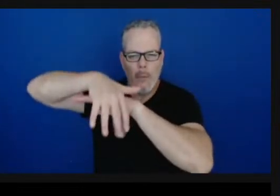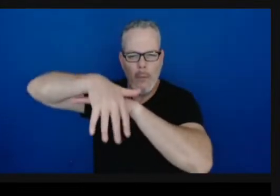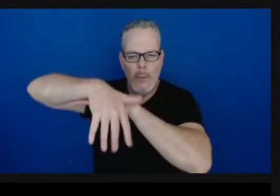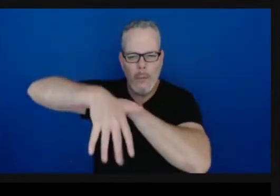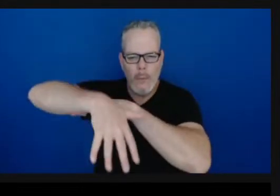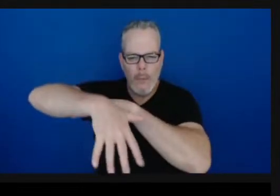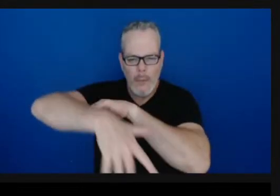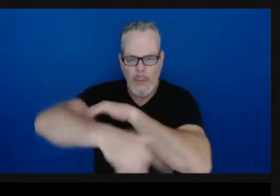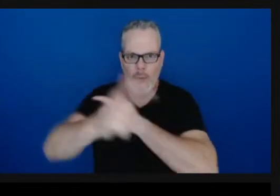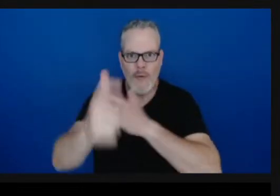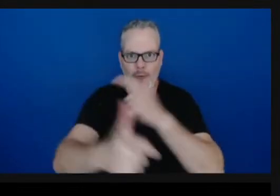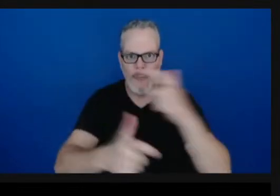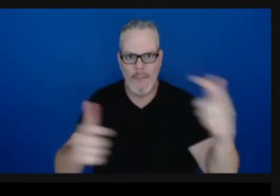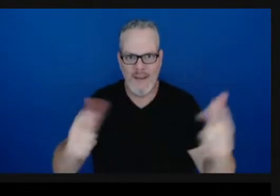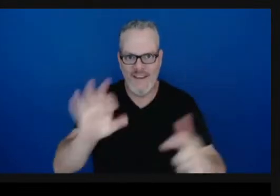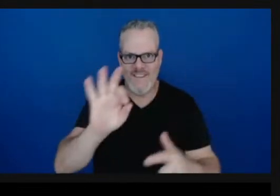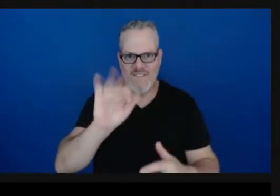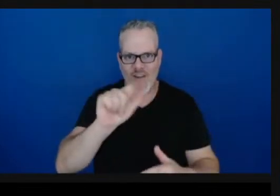as it was winding down,